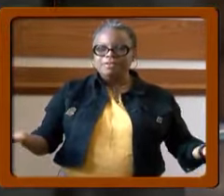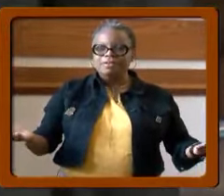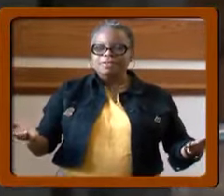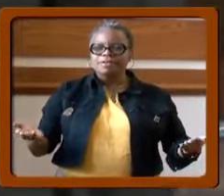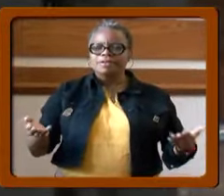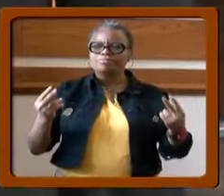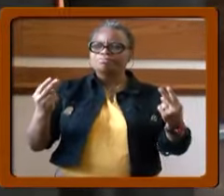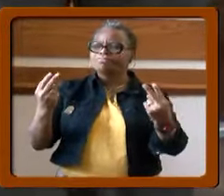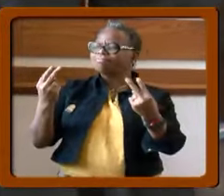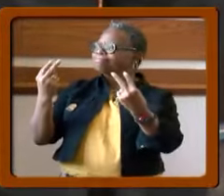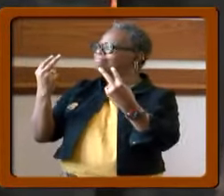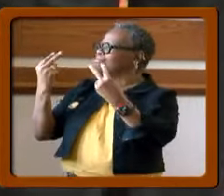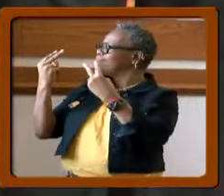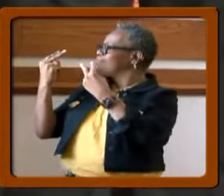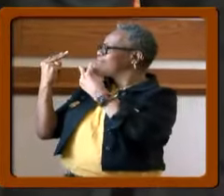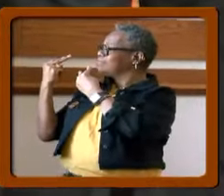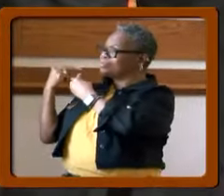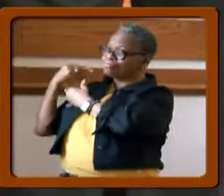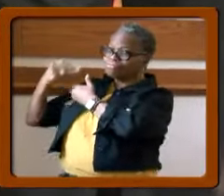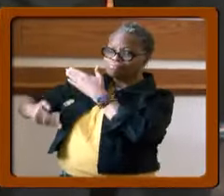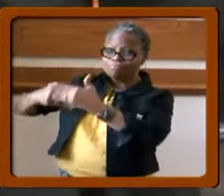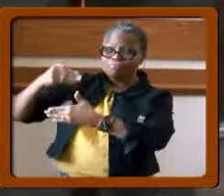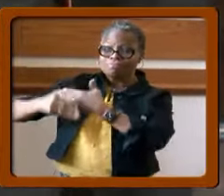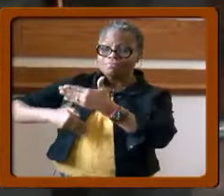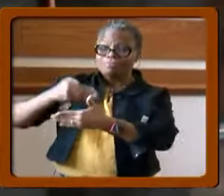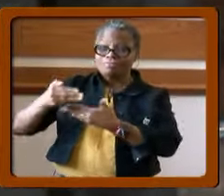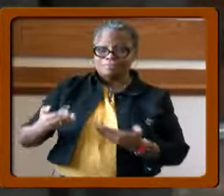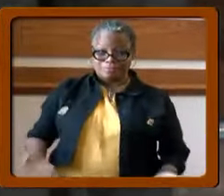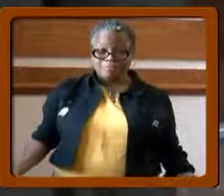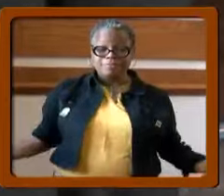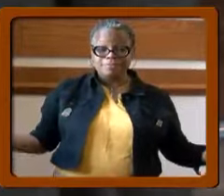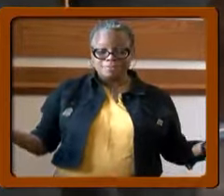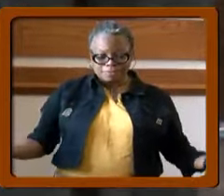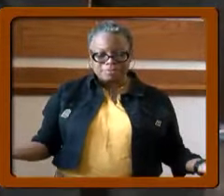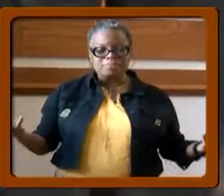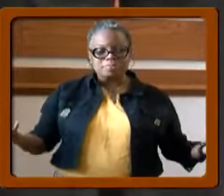looking back on where we've come from.